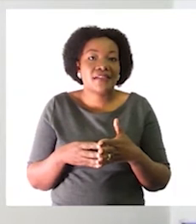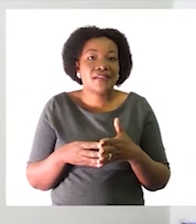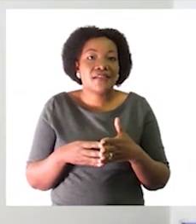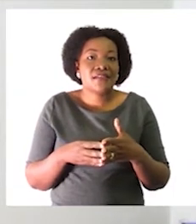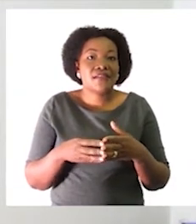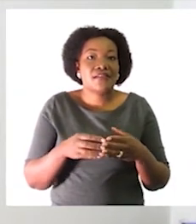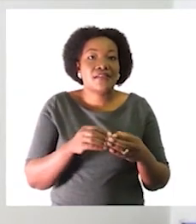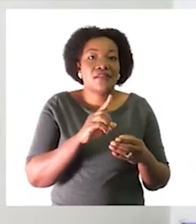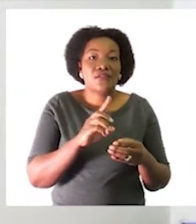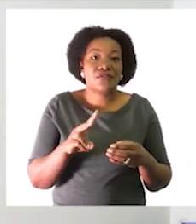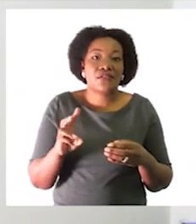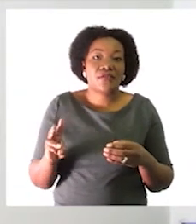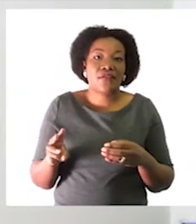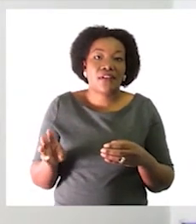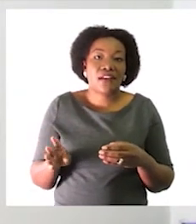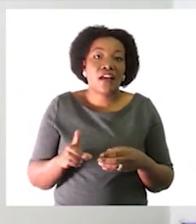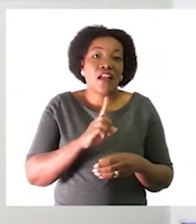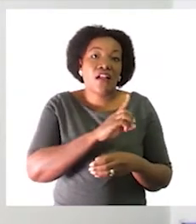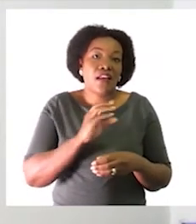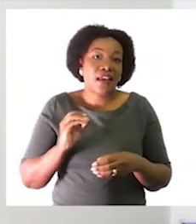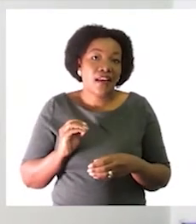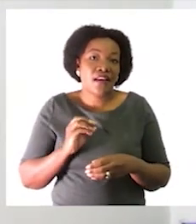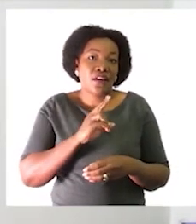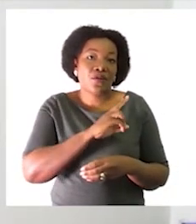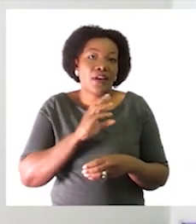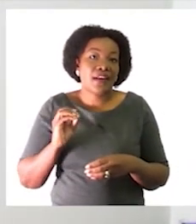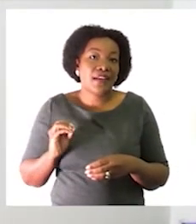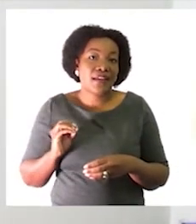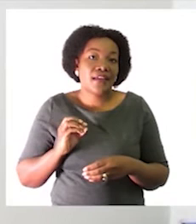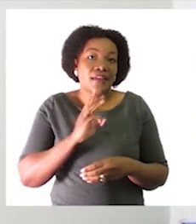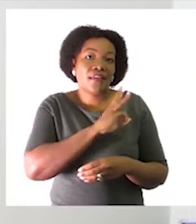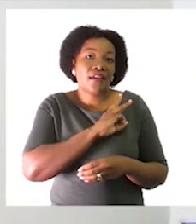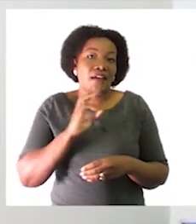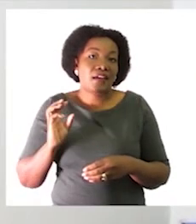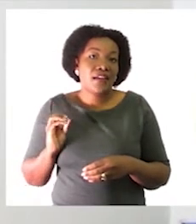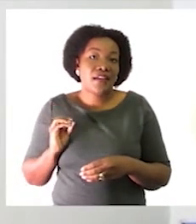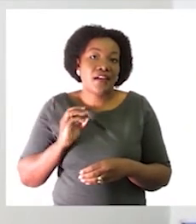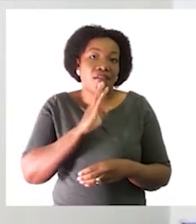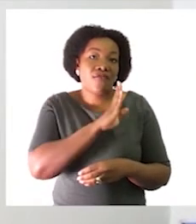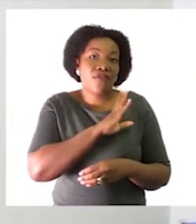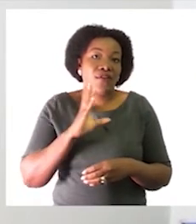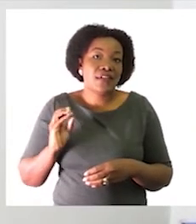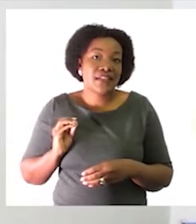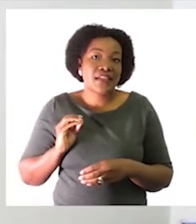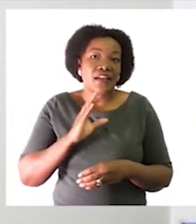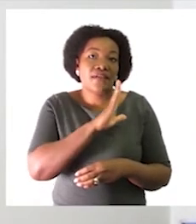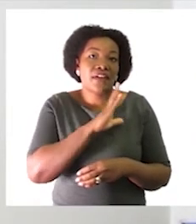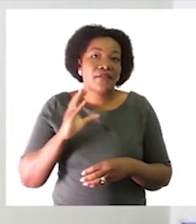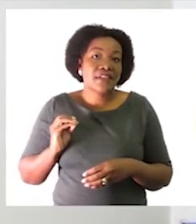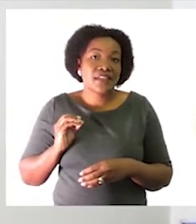together. 10, 20, 30, 40, 50,